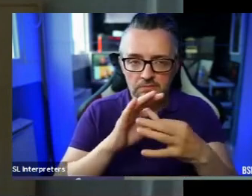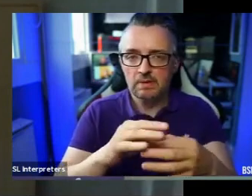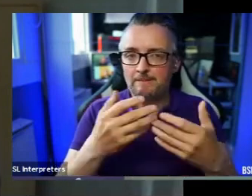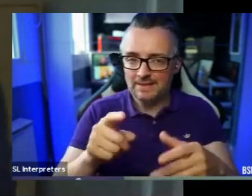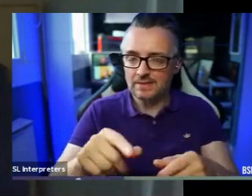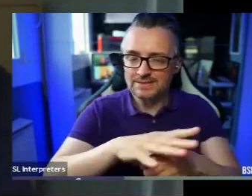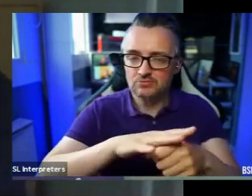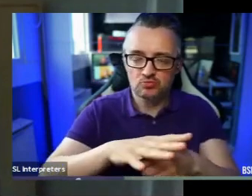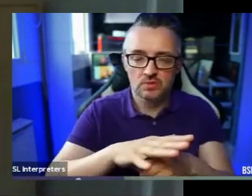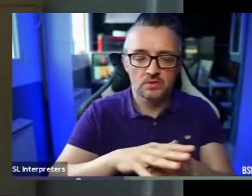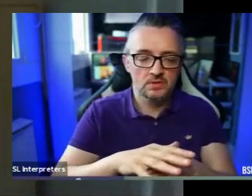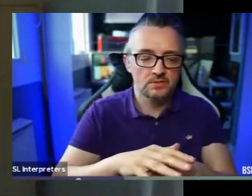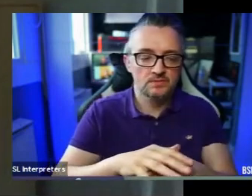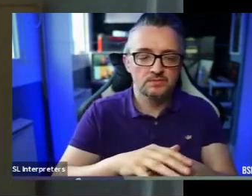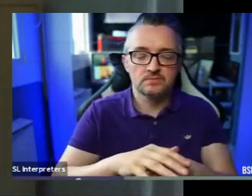Irene, and